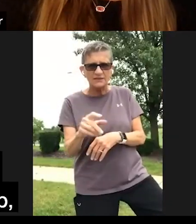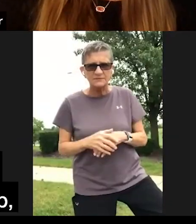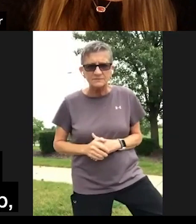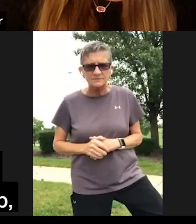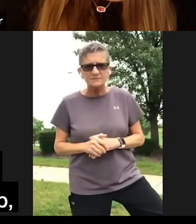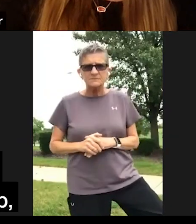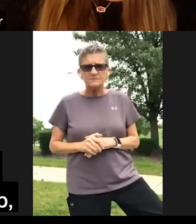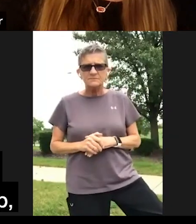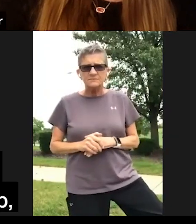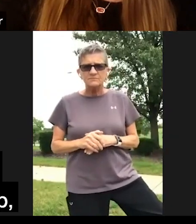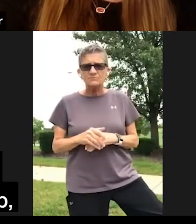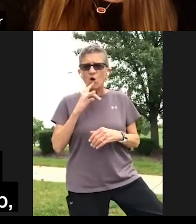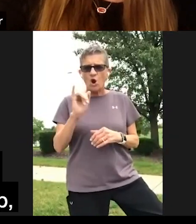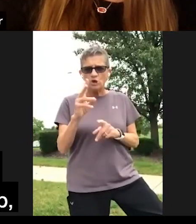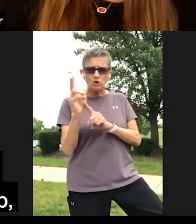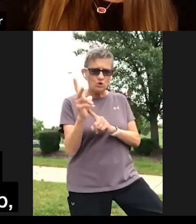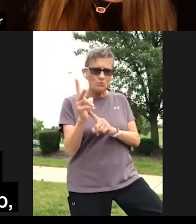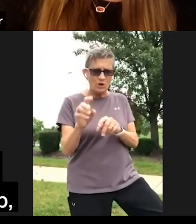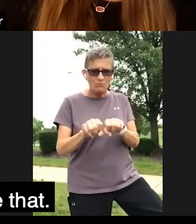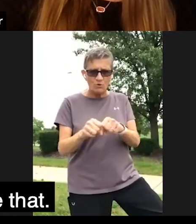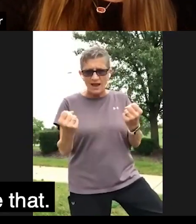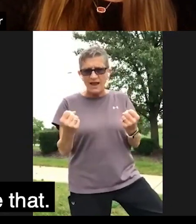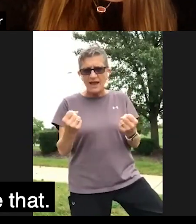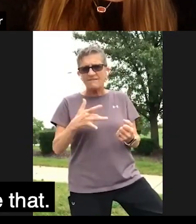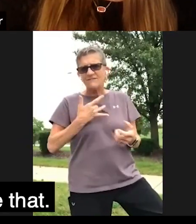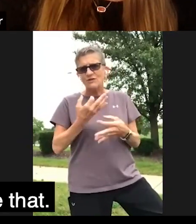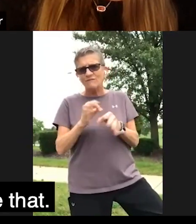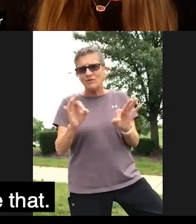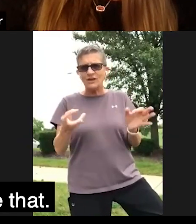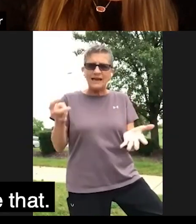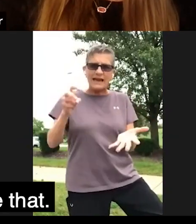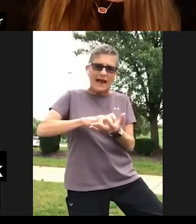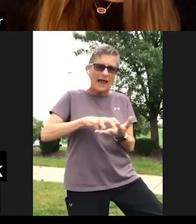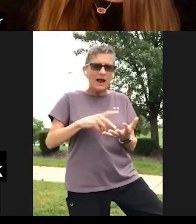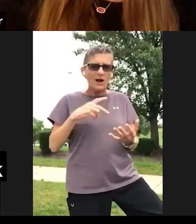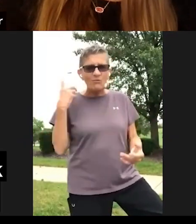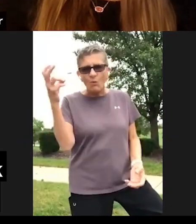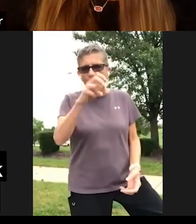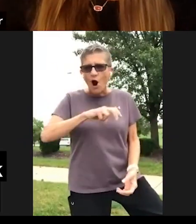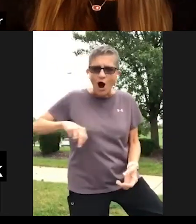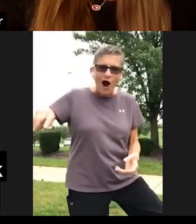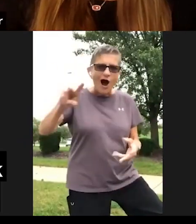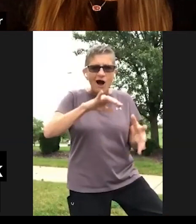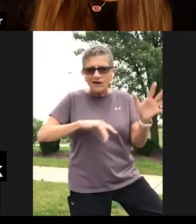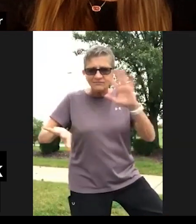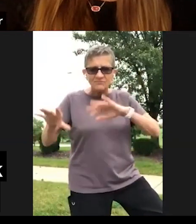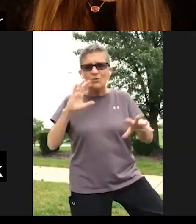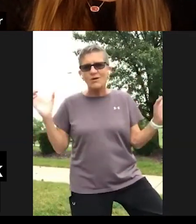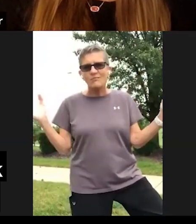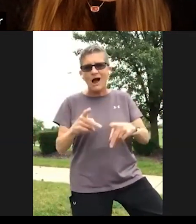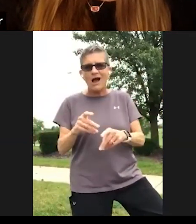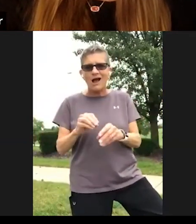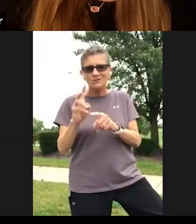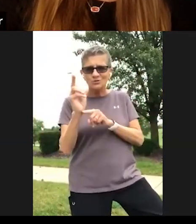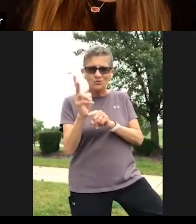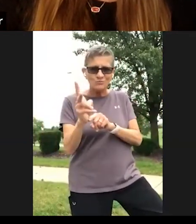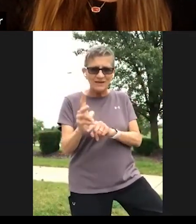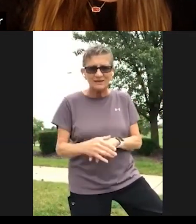And so a 2-minute break, feel free to get up, walk around and things like that, and we'll call you back in about 2 minutes.